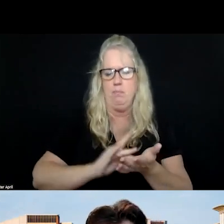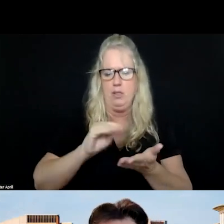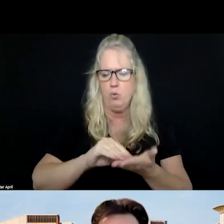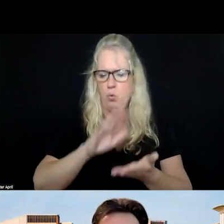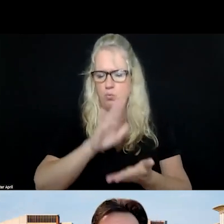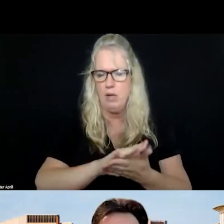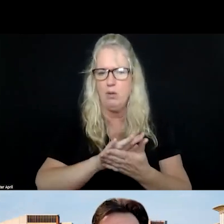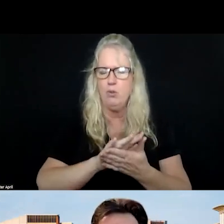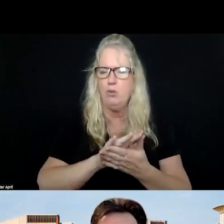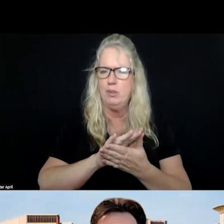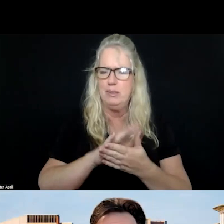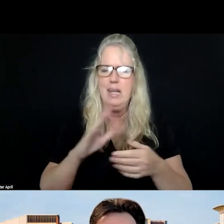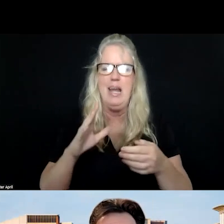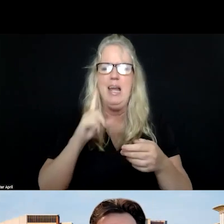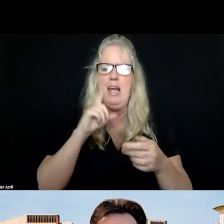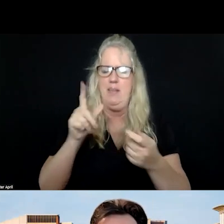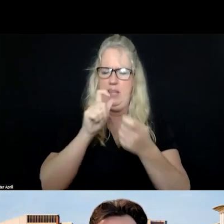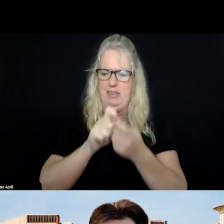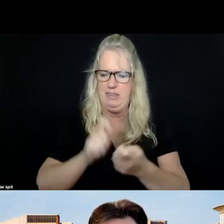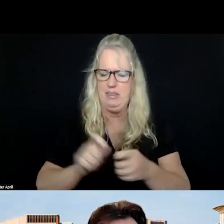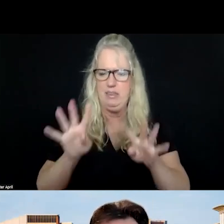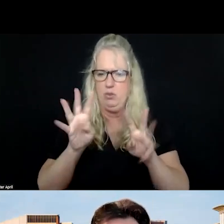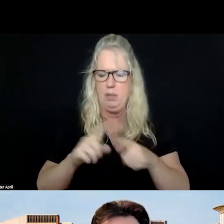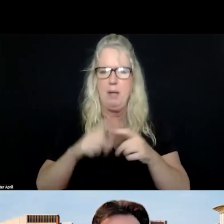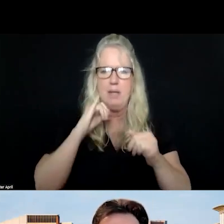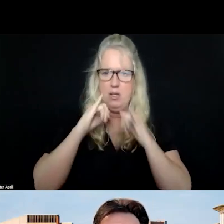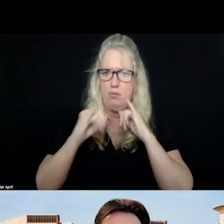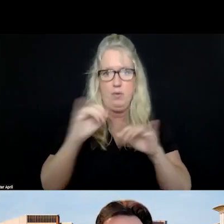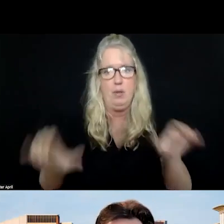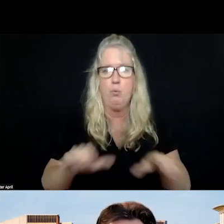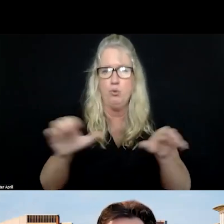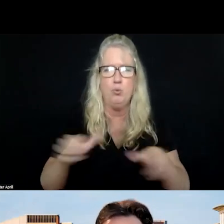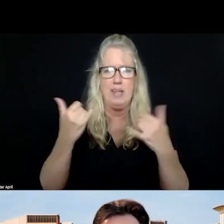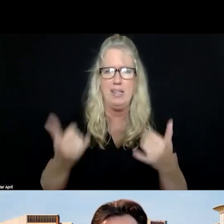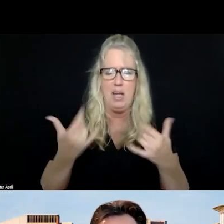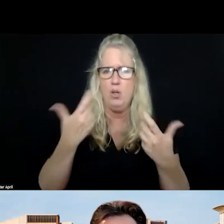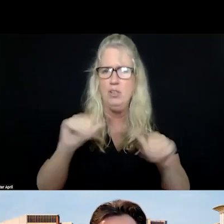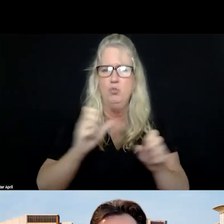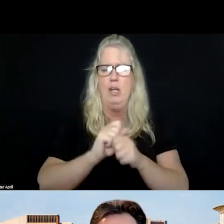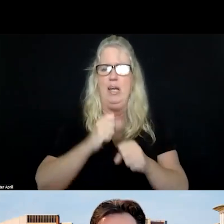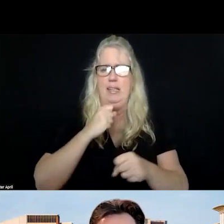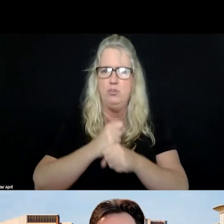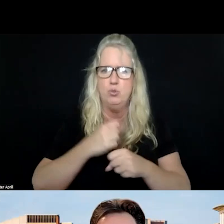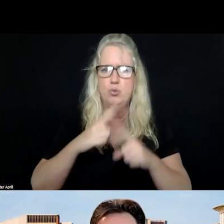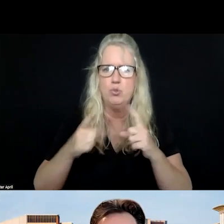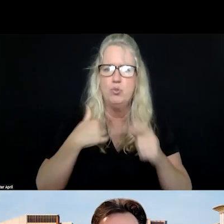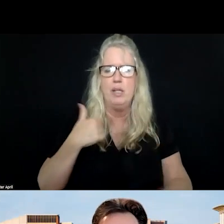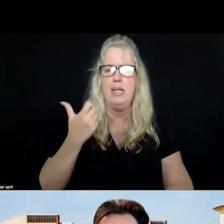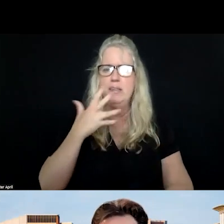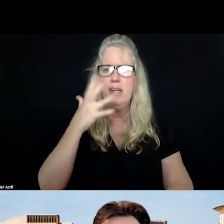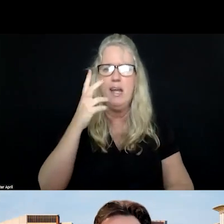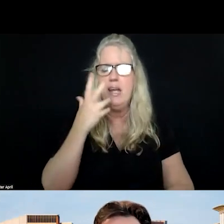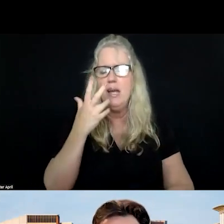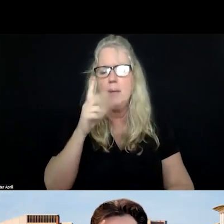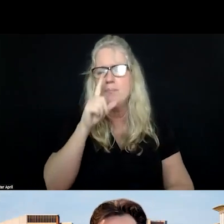solicitation and a detailed survey and interview, which we are doing now. And then we try to create a synthetic autopsy report for each death. And we're